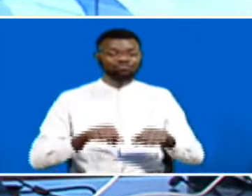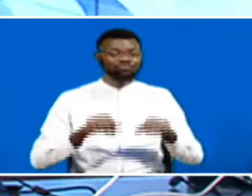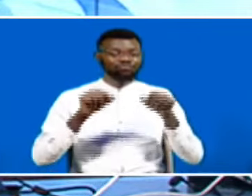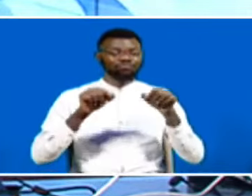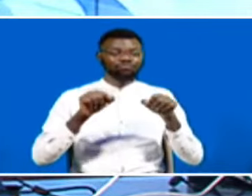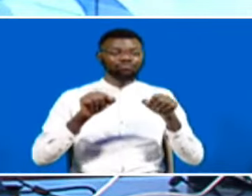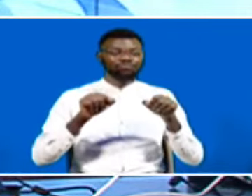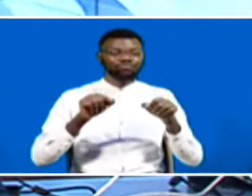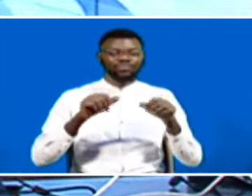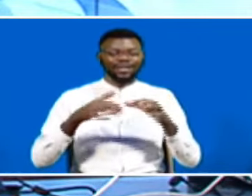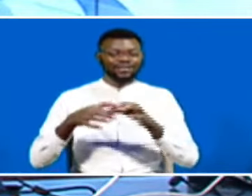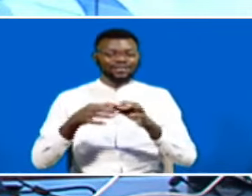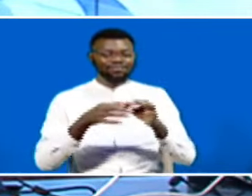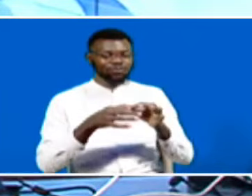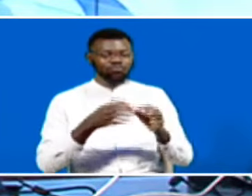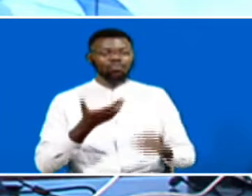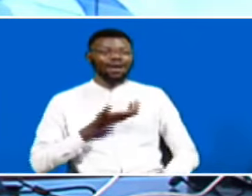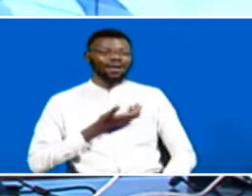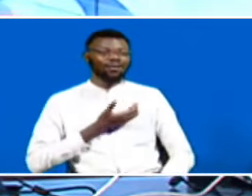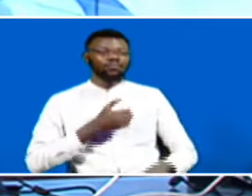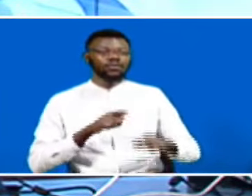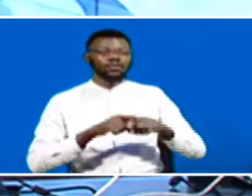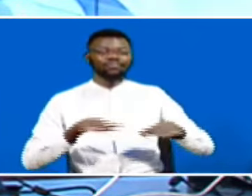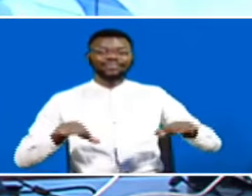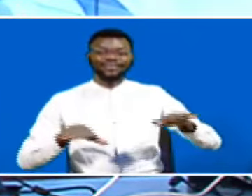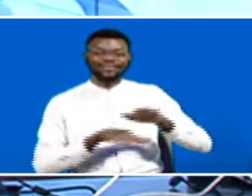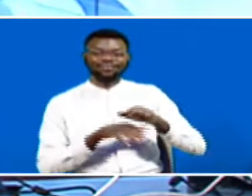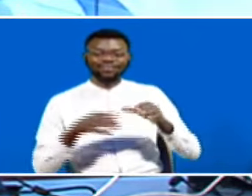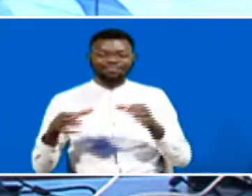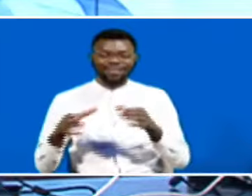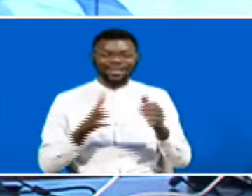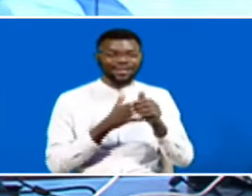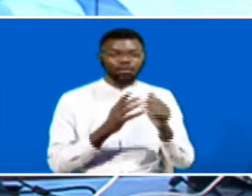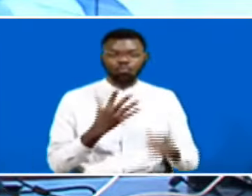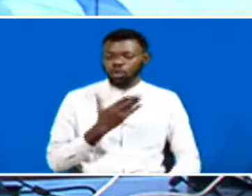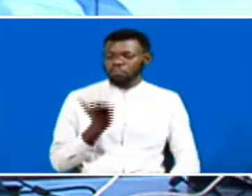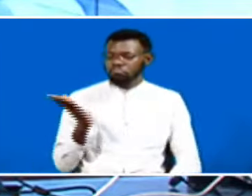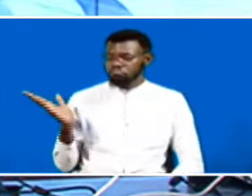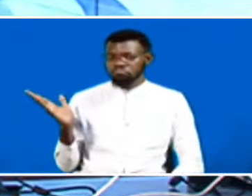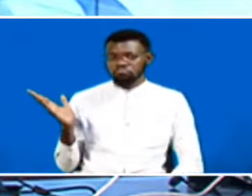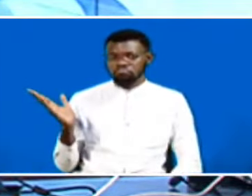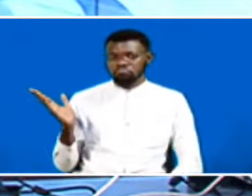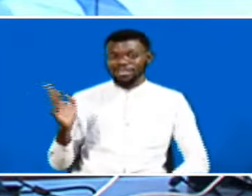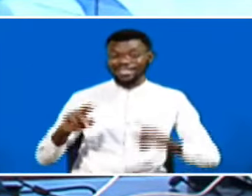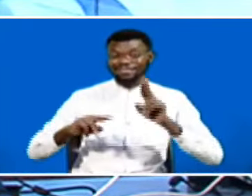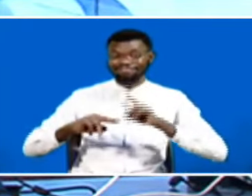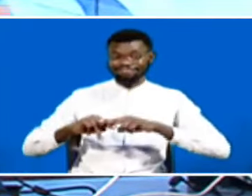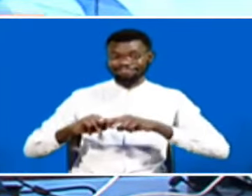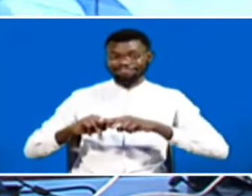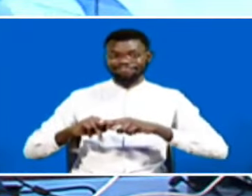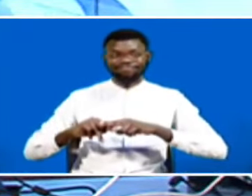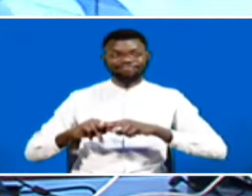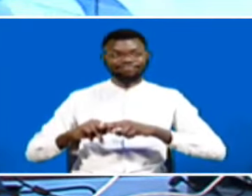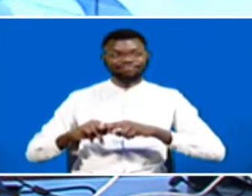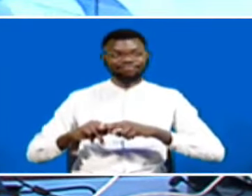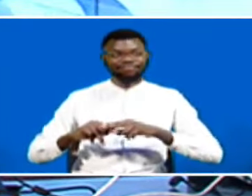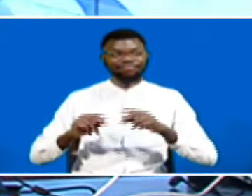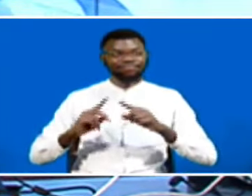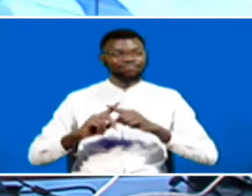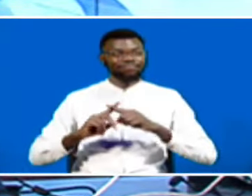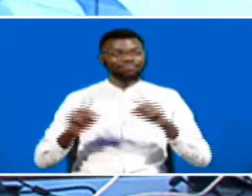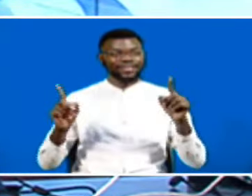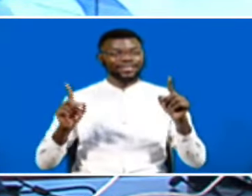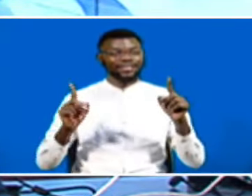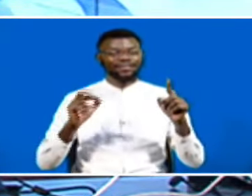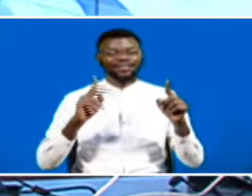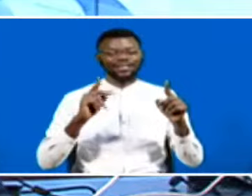Azimio Council and the deputy party leader, is sitting down with me on the round table in a moment. But as he comes, if you're